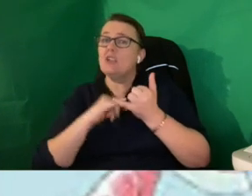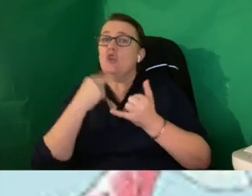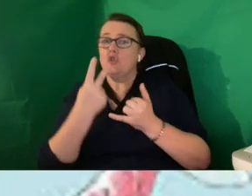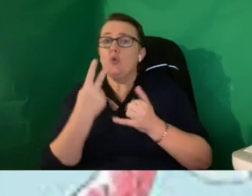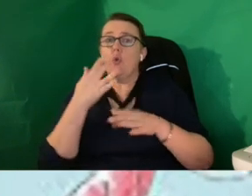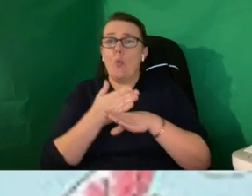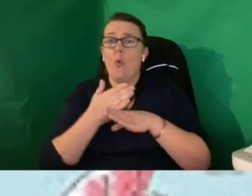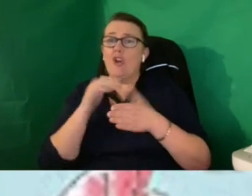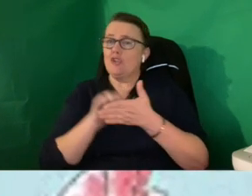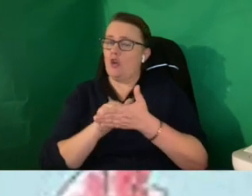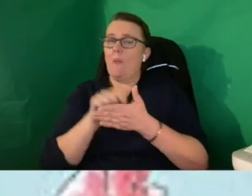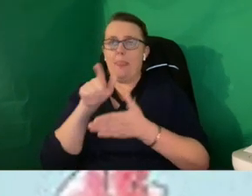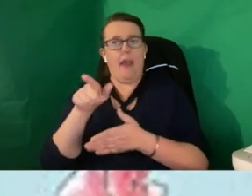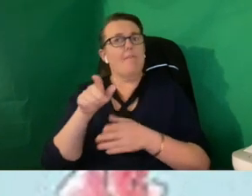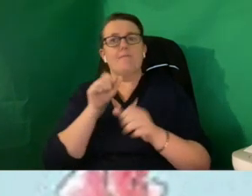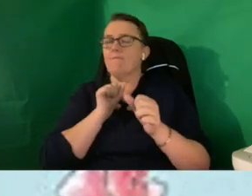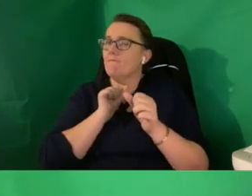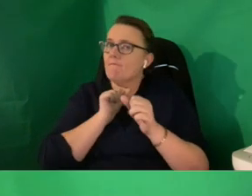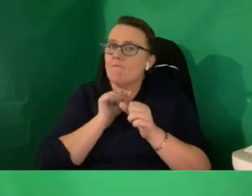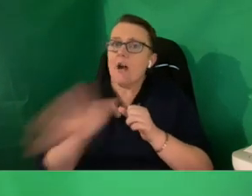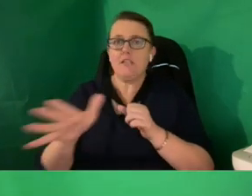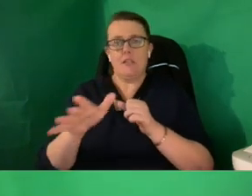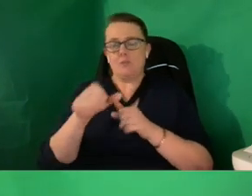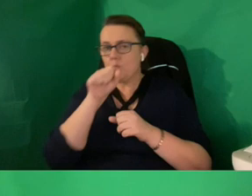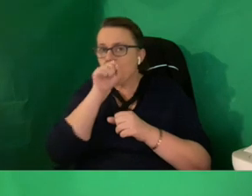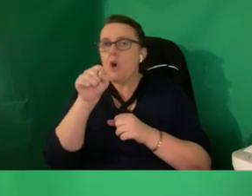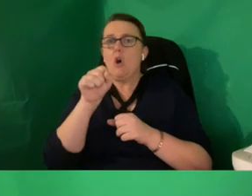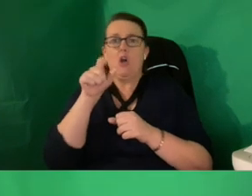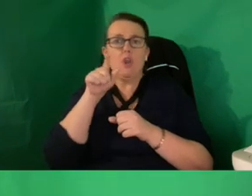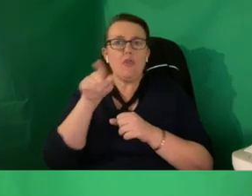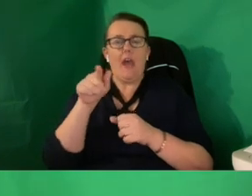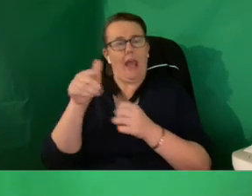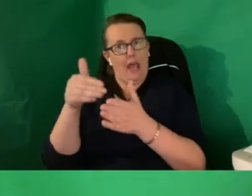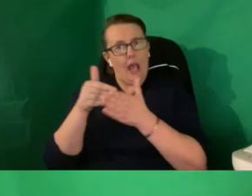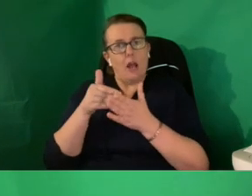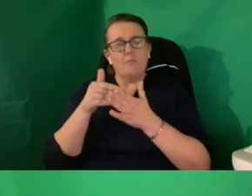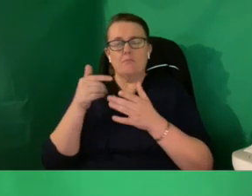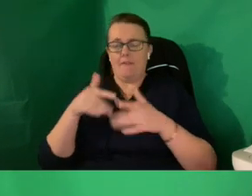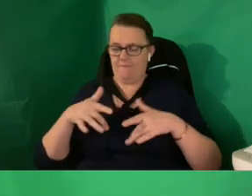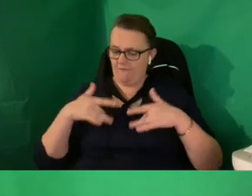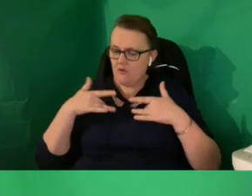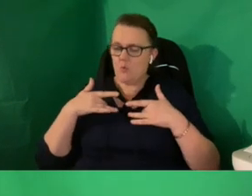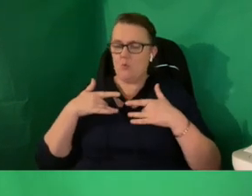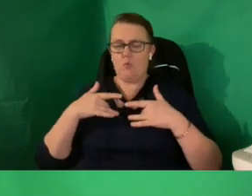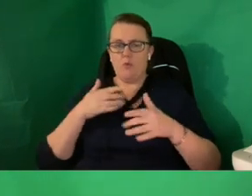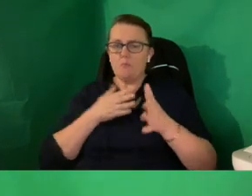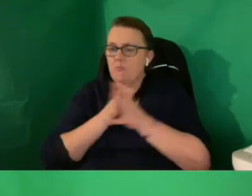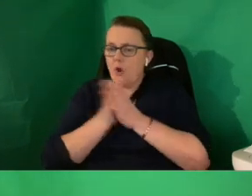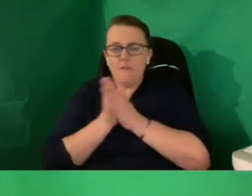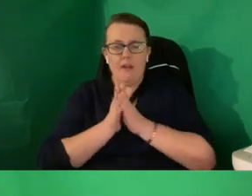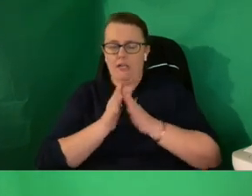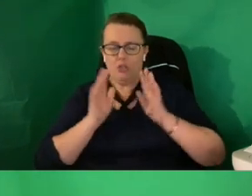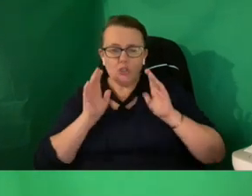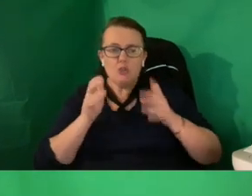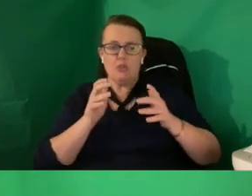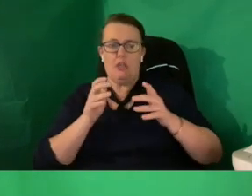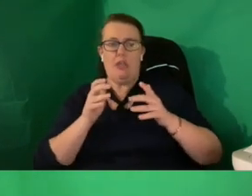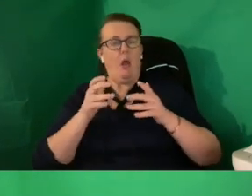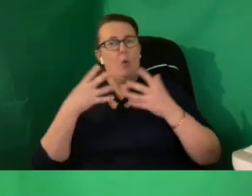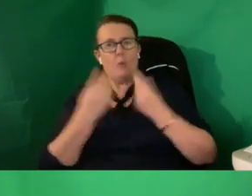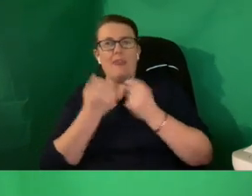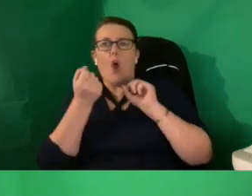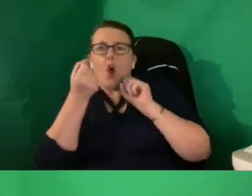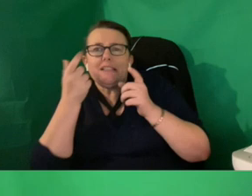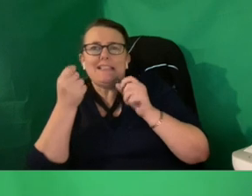it. It's so good. It motivates you, it helps you, and it gives you tools and strategies to work with to help